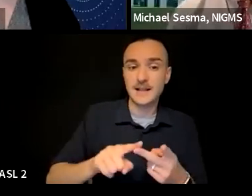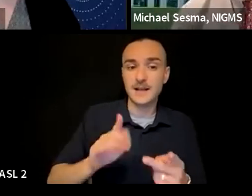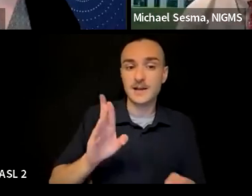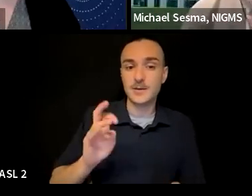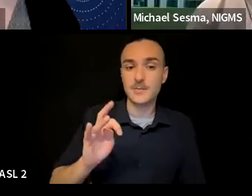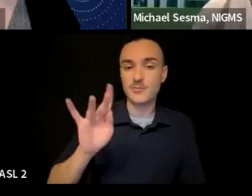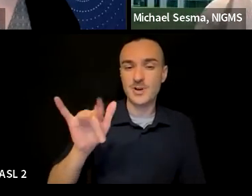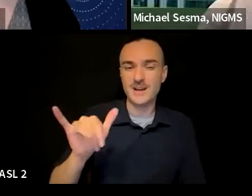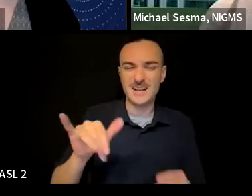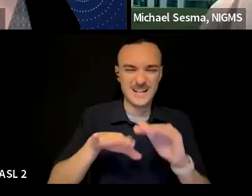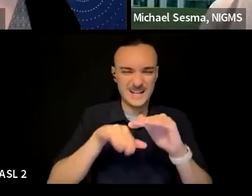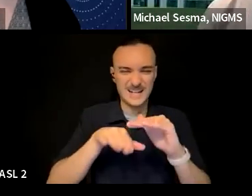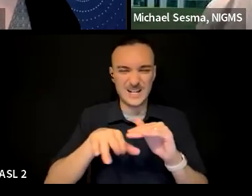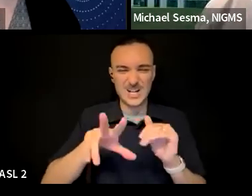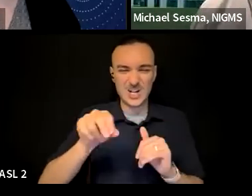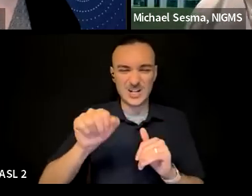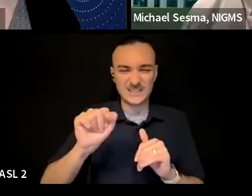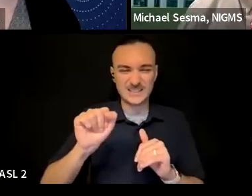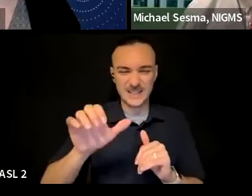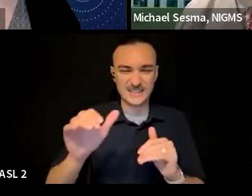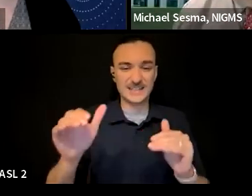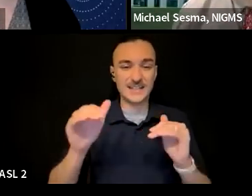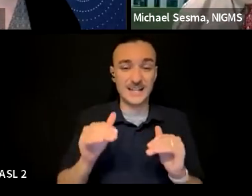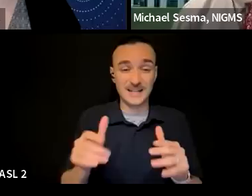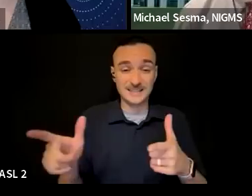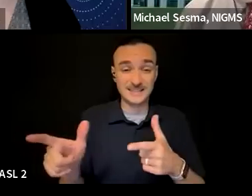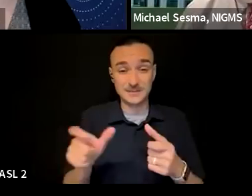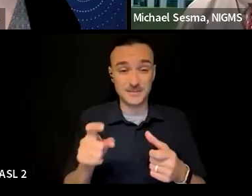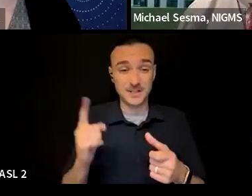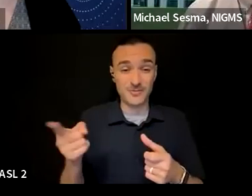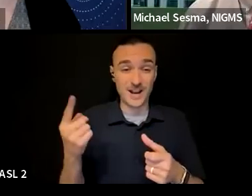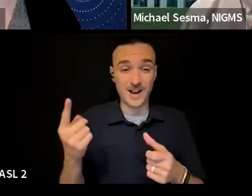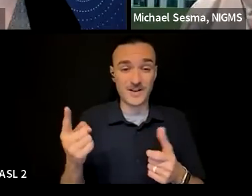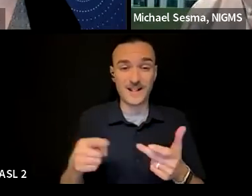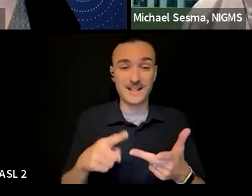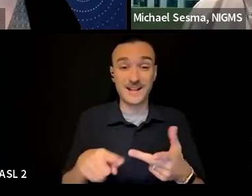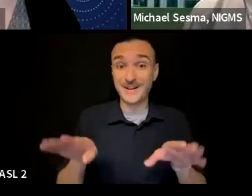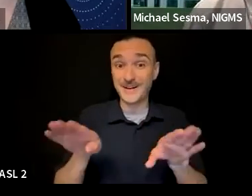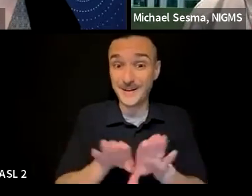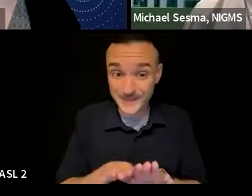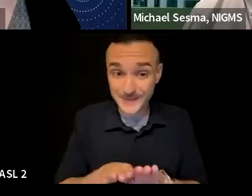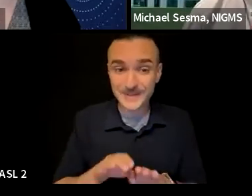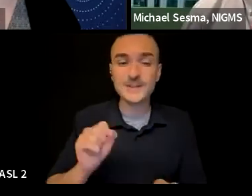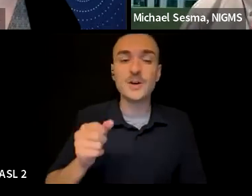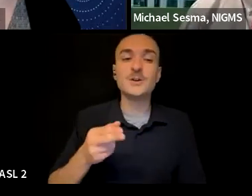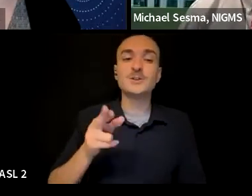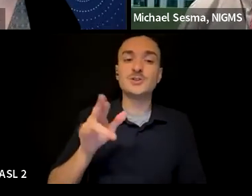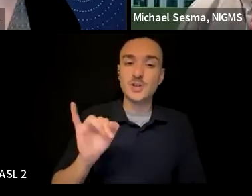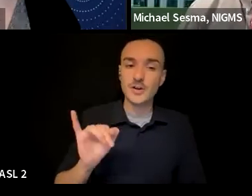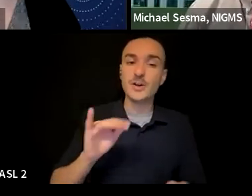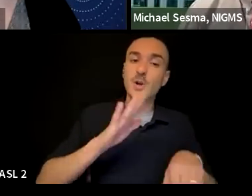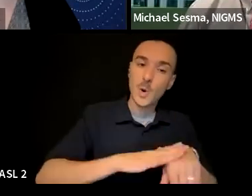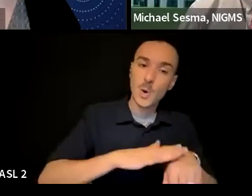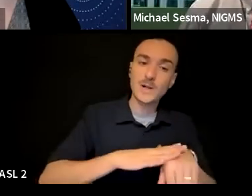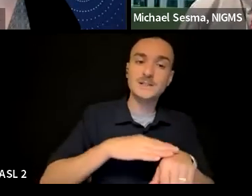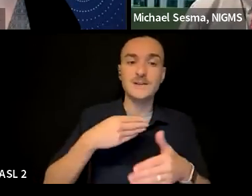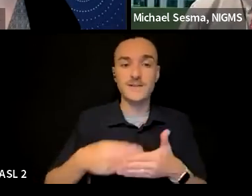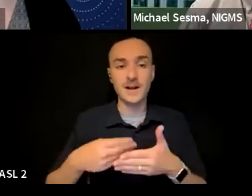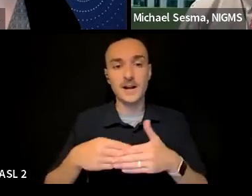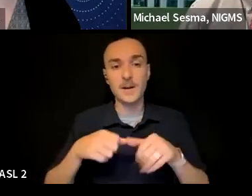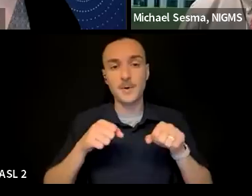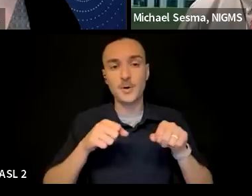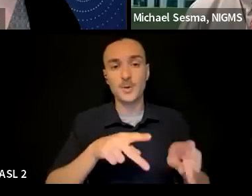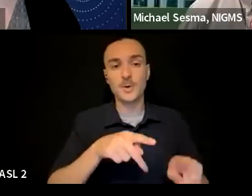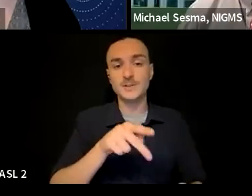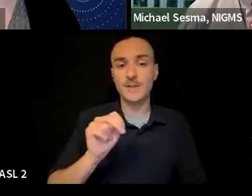seconds, then we'll go to our speed round and then we'll wrap it up. So Sherry, we talked about notices and funding opportunities in the NIH guide.